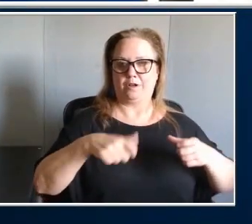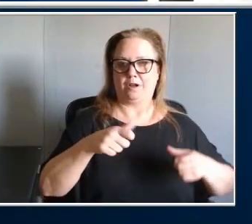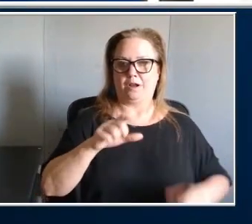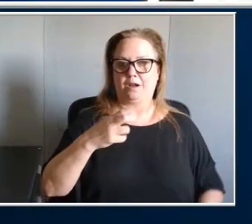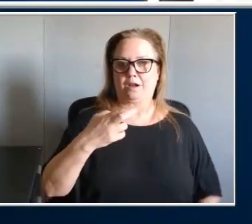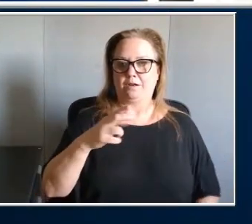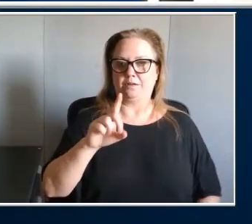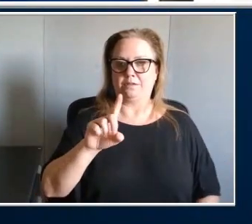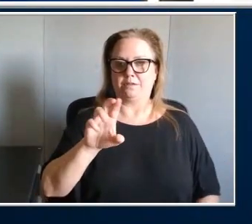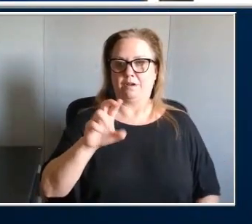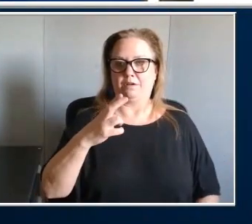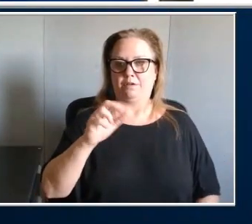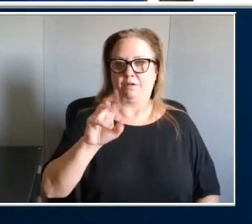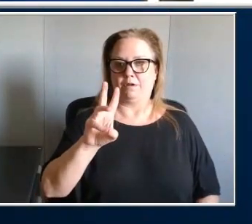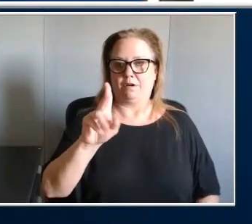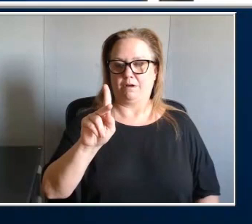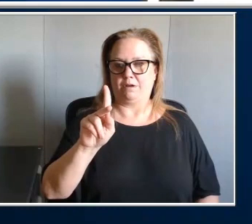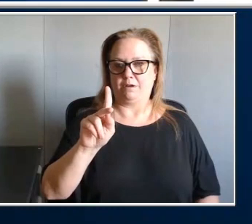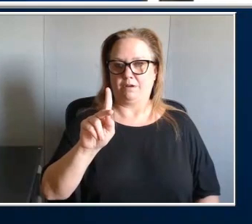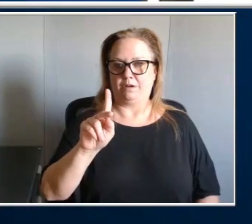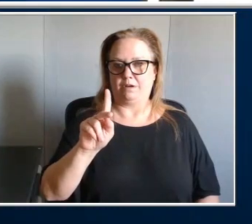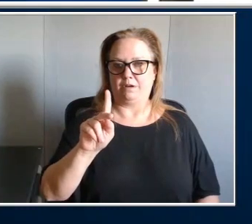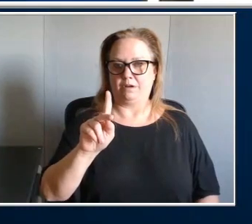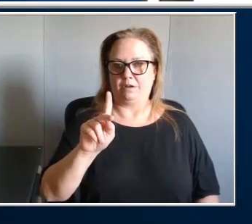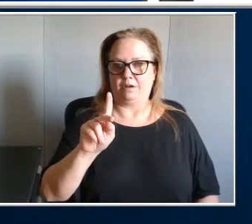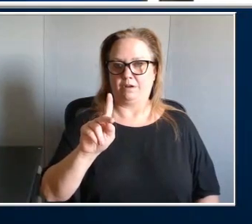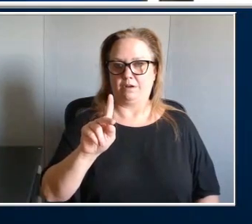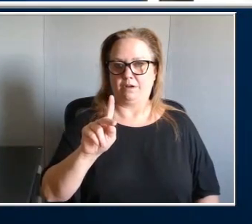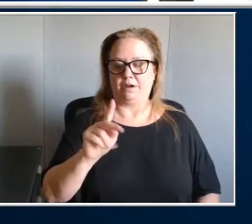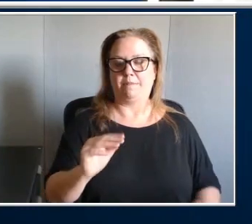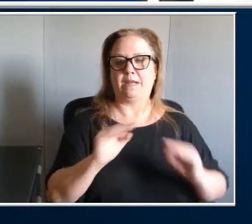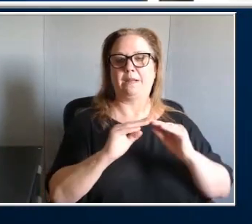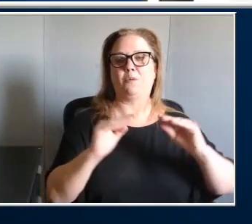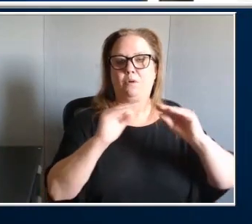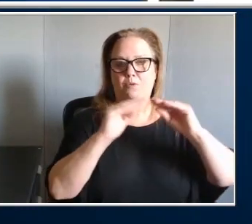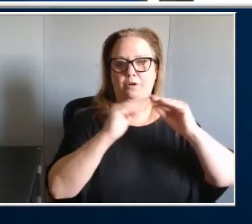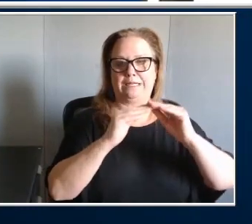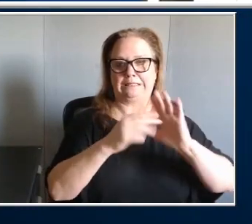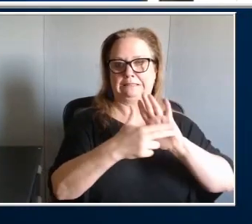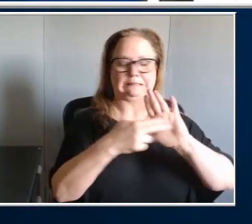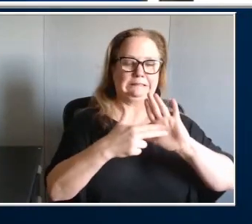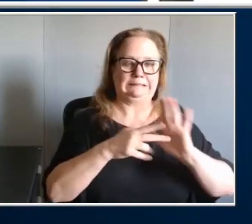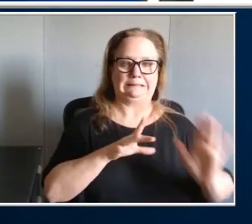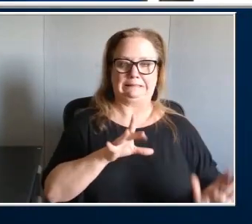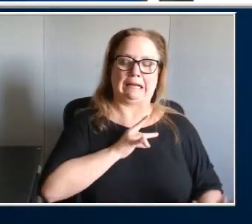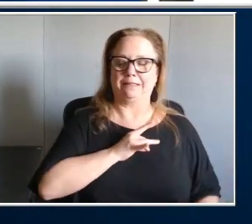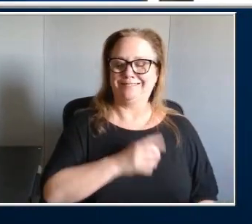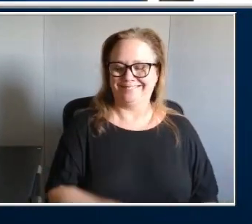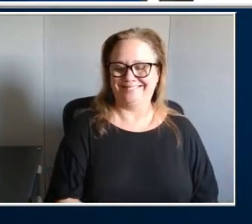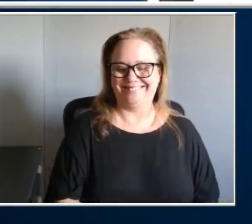Doc Hawk. I don't know if anybody else does. Yeah, I'm getting it more and more. It's stuck, hasn't it? It happens on the floor, yep.